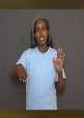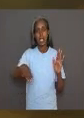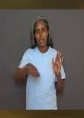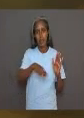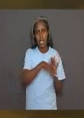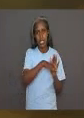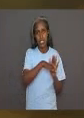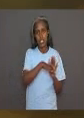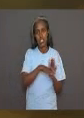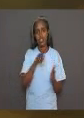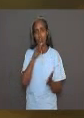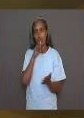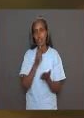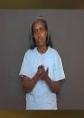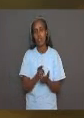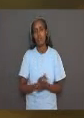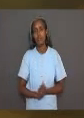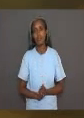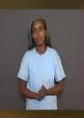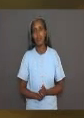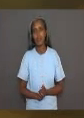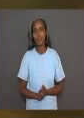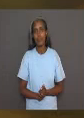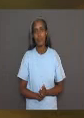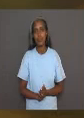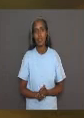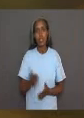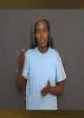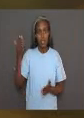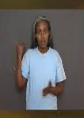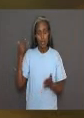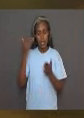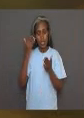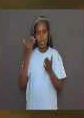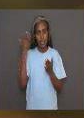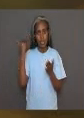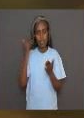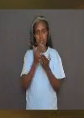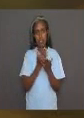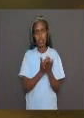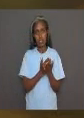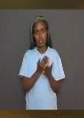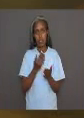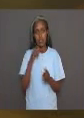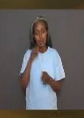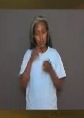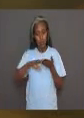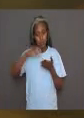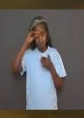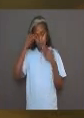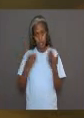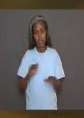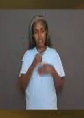representation of data. In our last lesson, you learned about